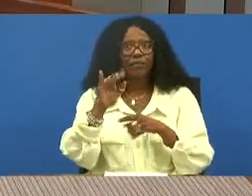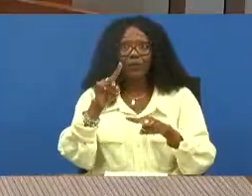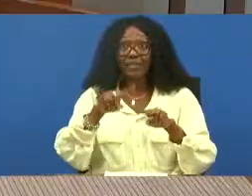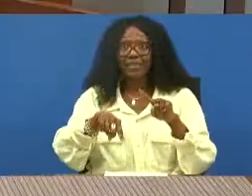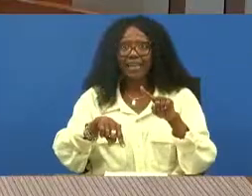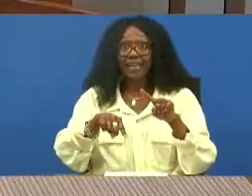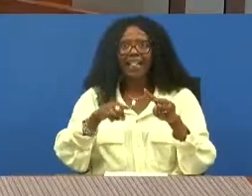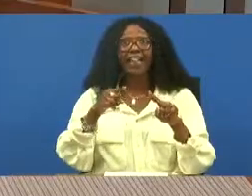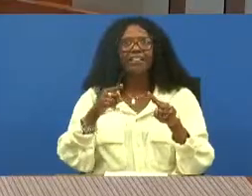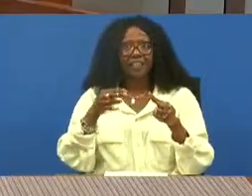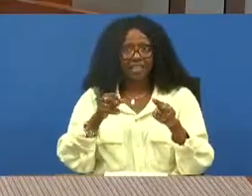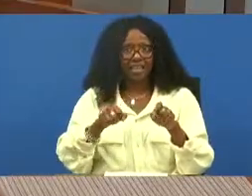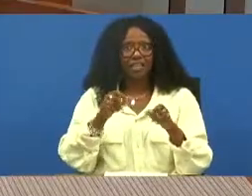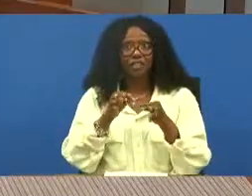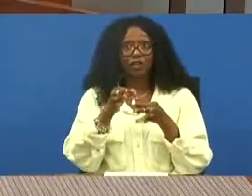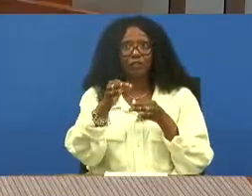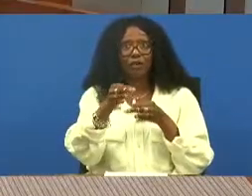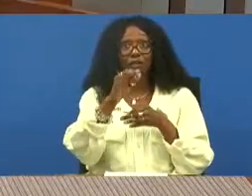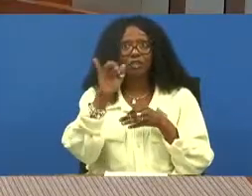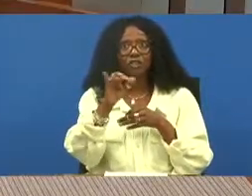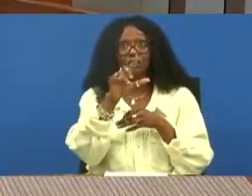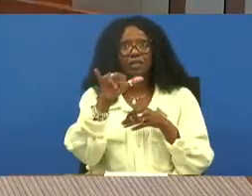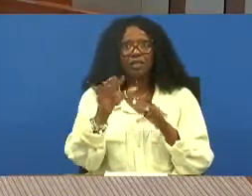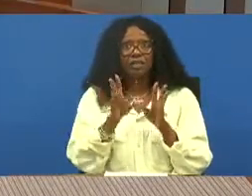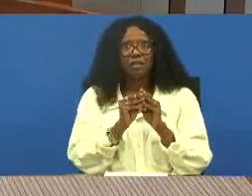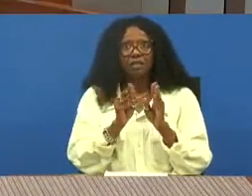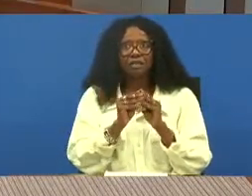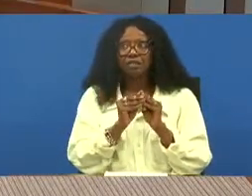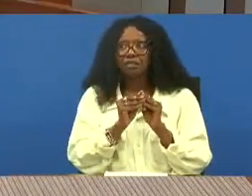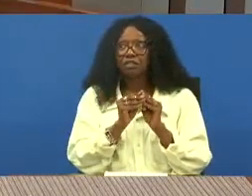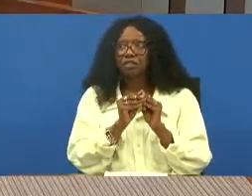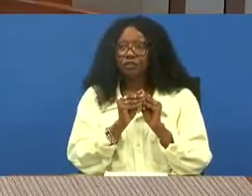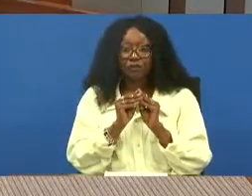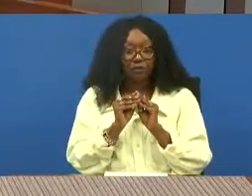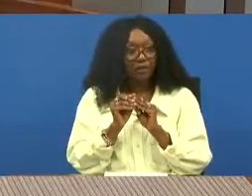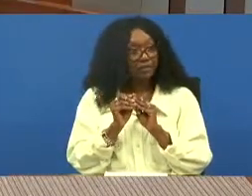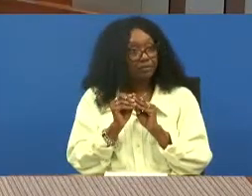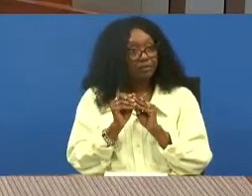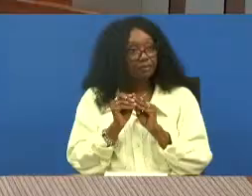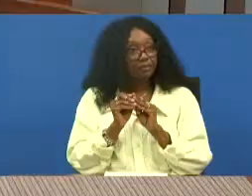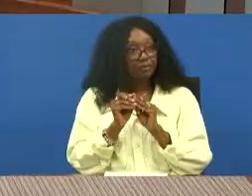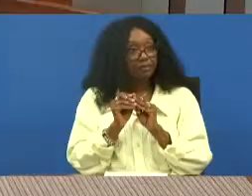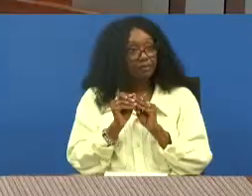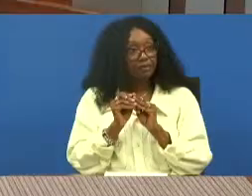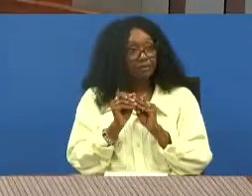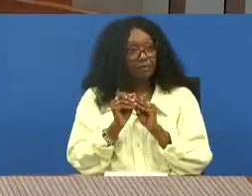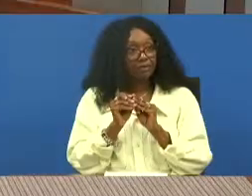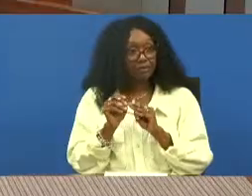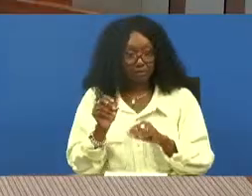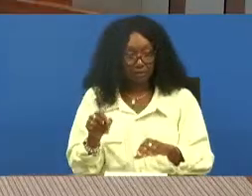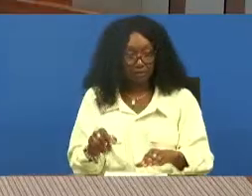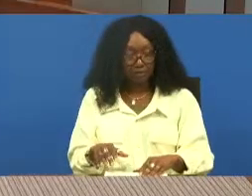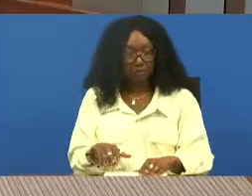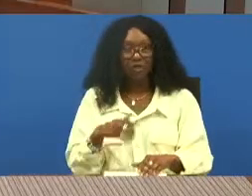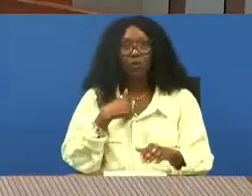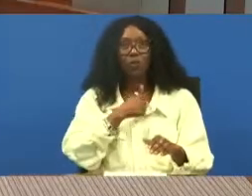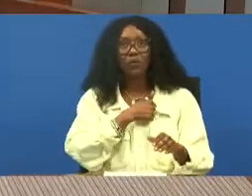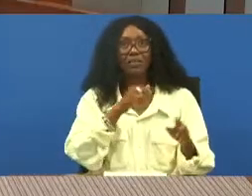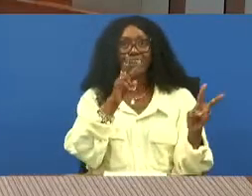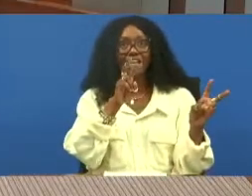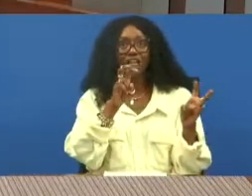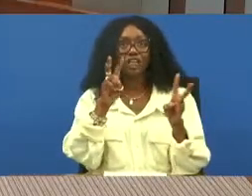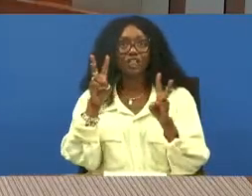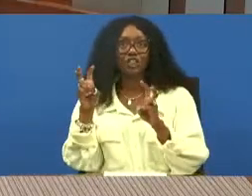to the July Nobody was meeting? at the plat meeting either. Ryan, Ryan, do we have an issue with deferring this